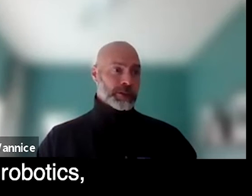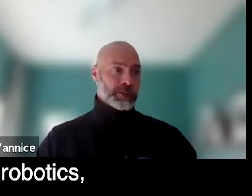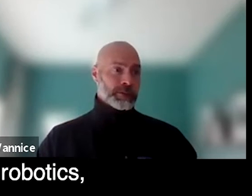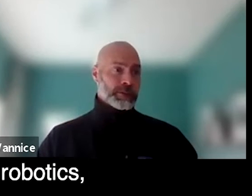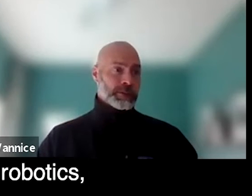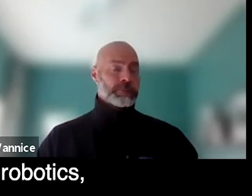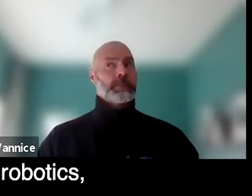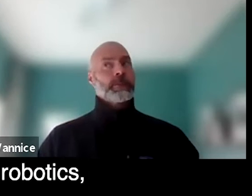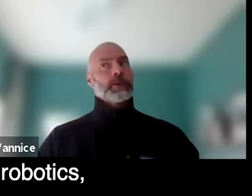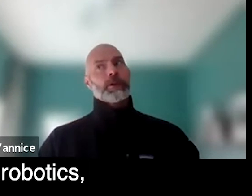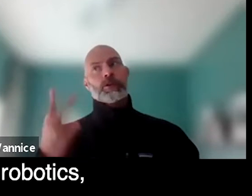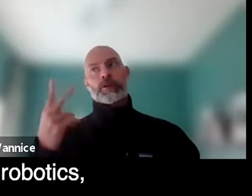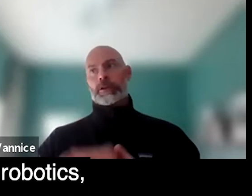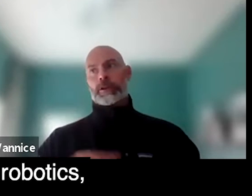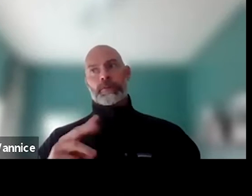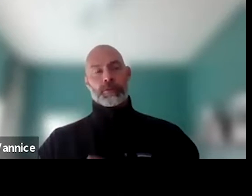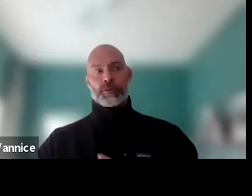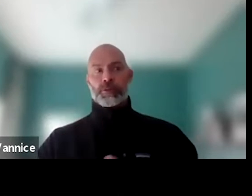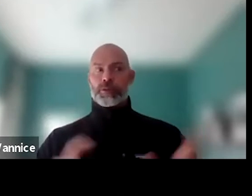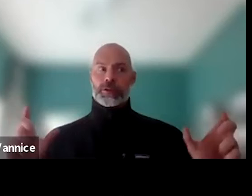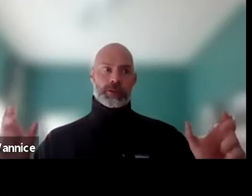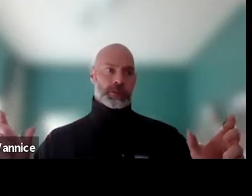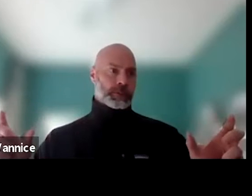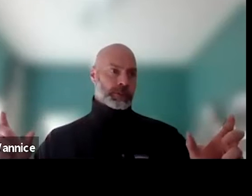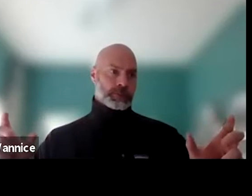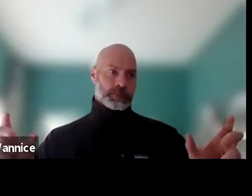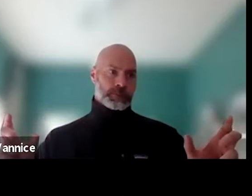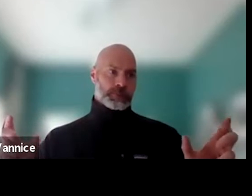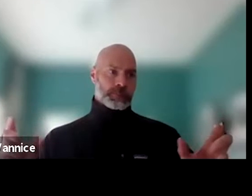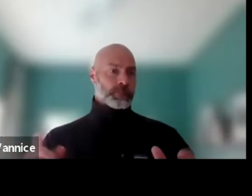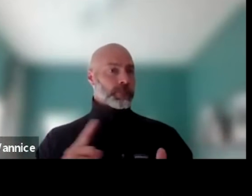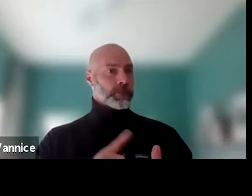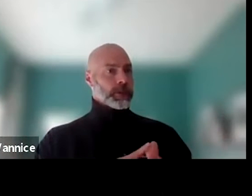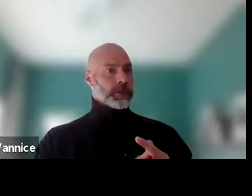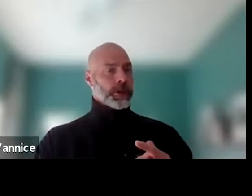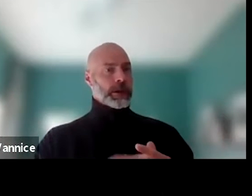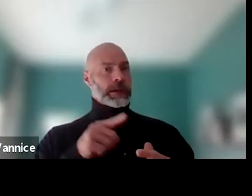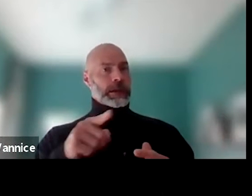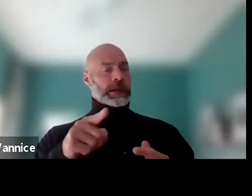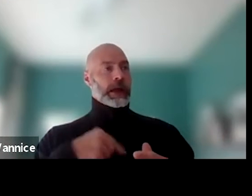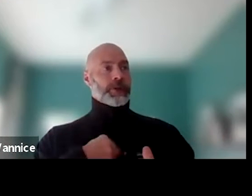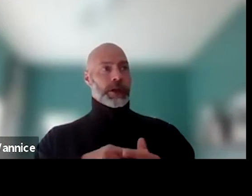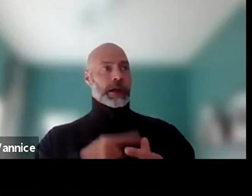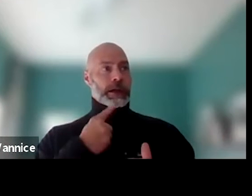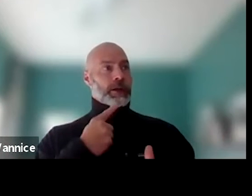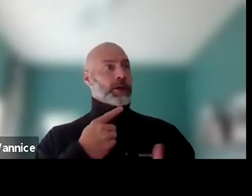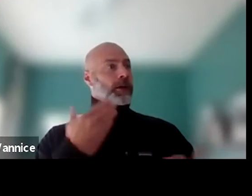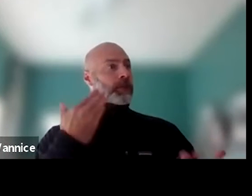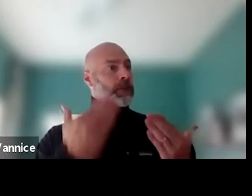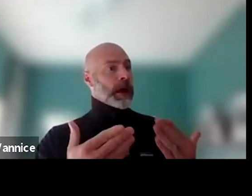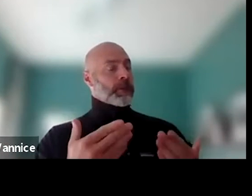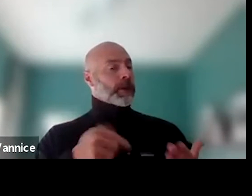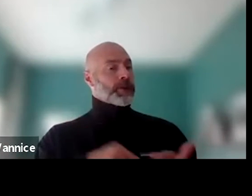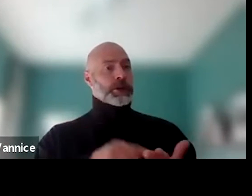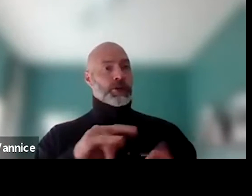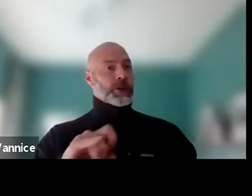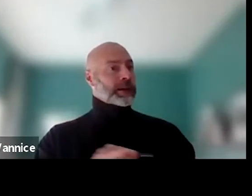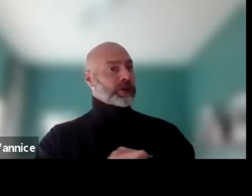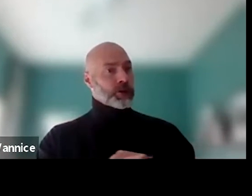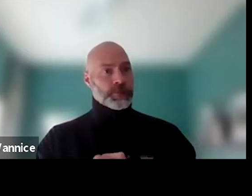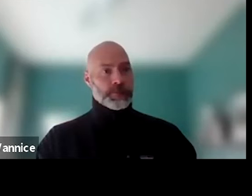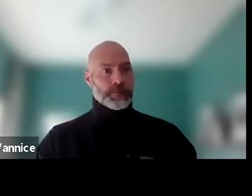graduated from MIT, right? So, just 2 different worlds that are converging. And